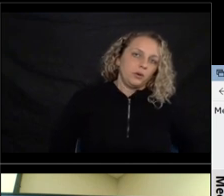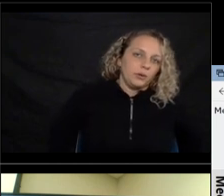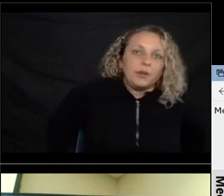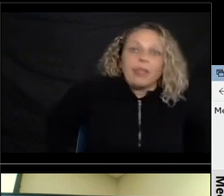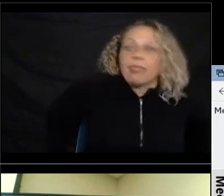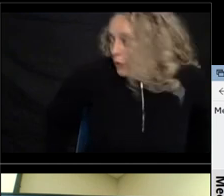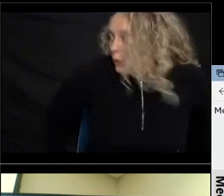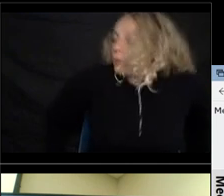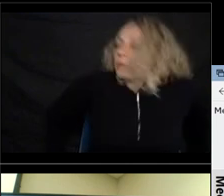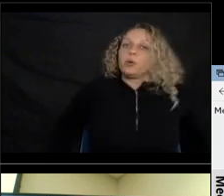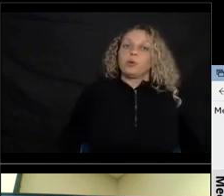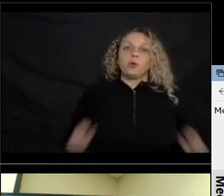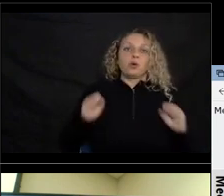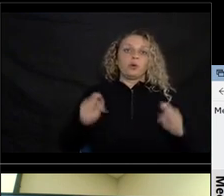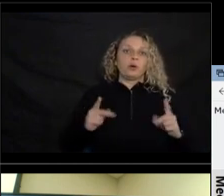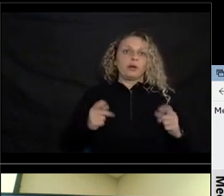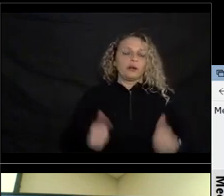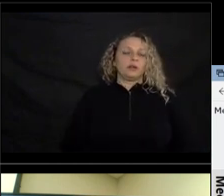you. All right.